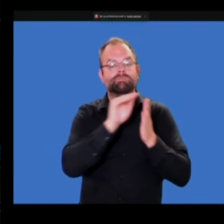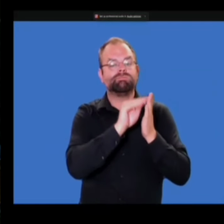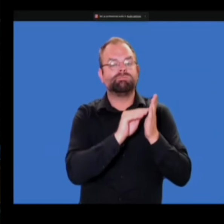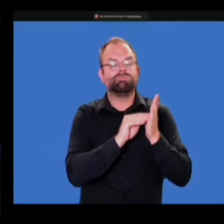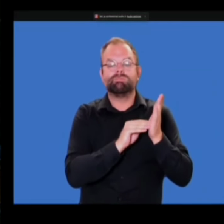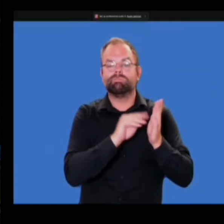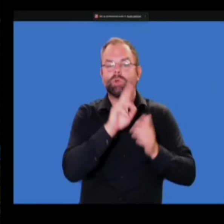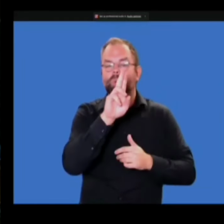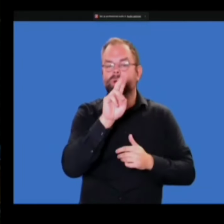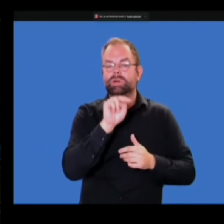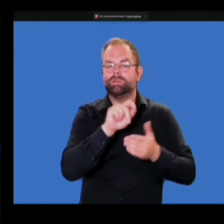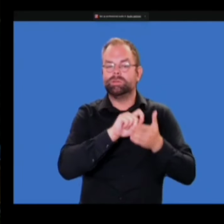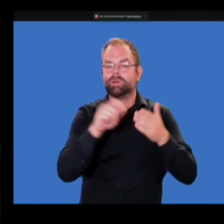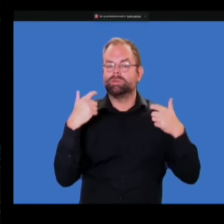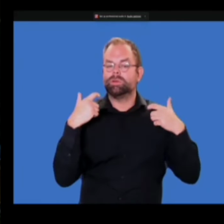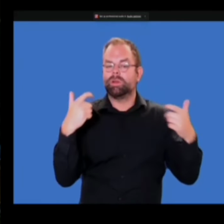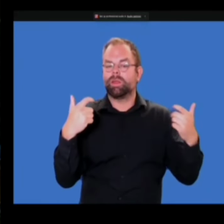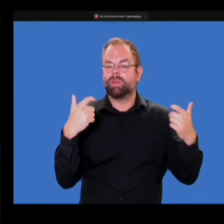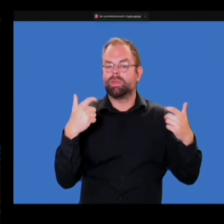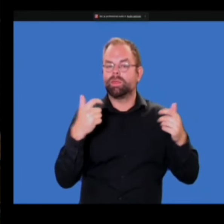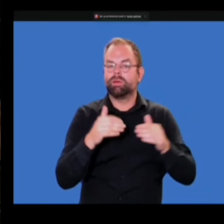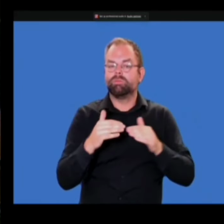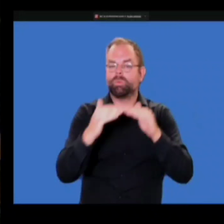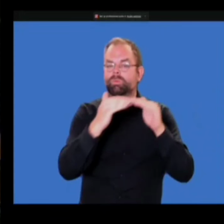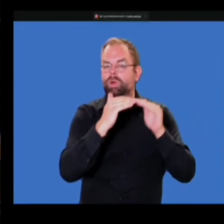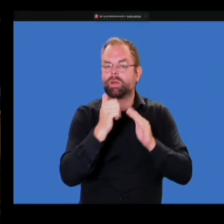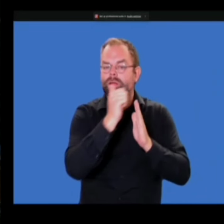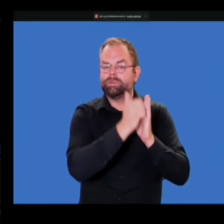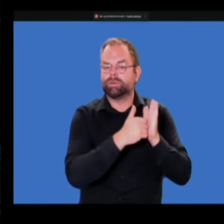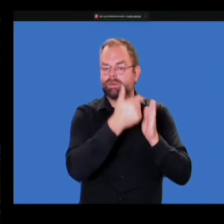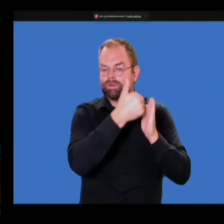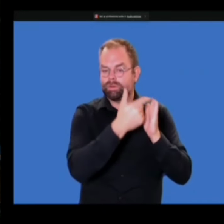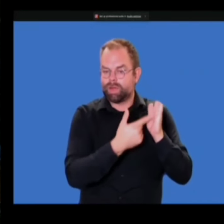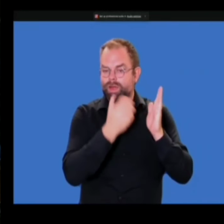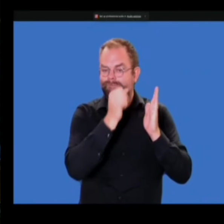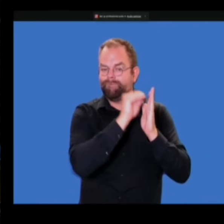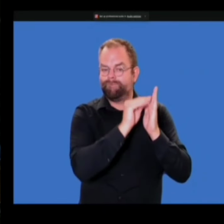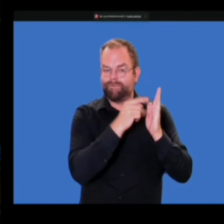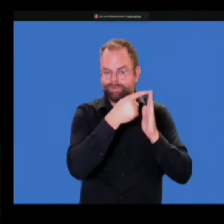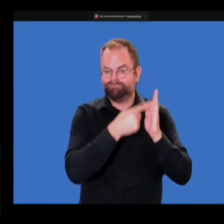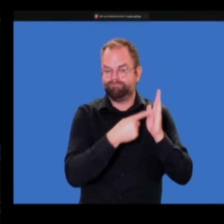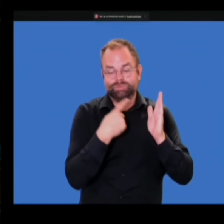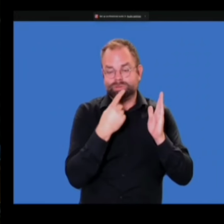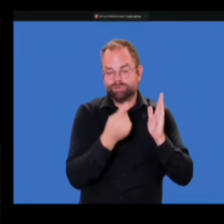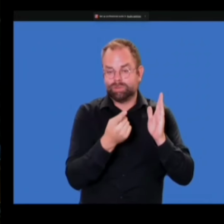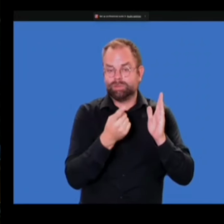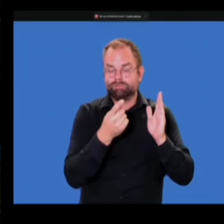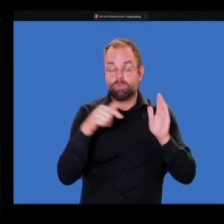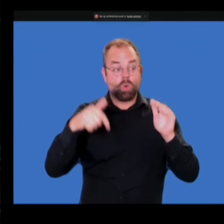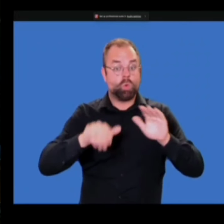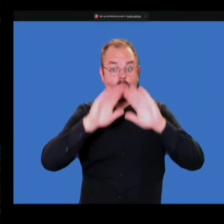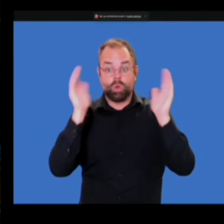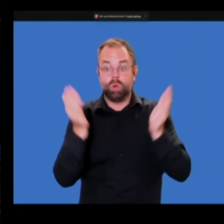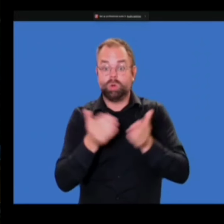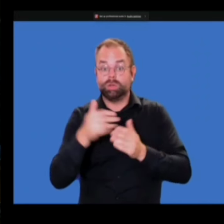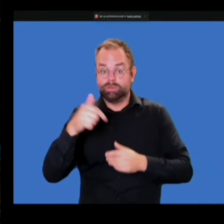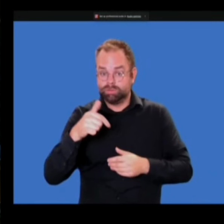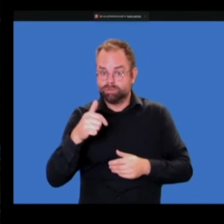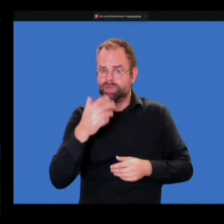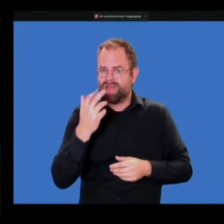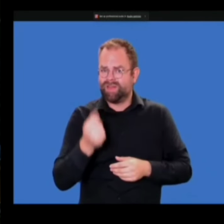and transnational terrorism to global health crises and the existential threat of climate